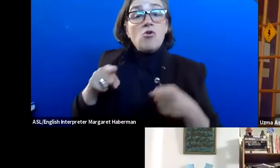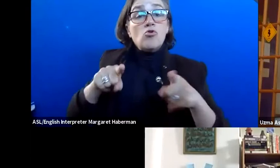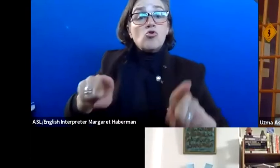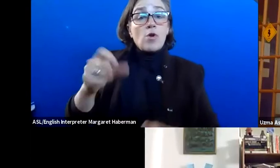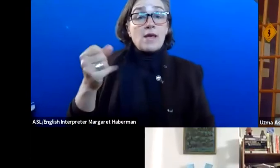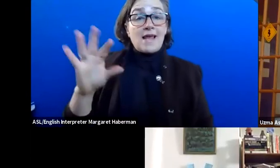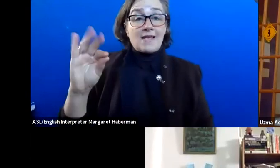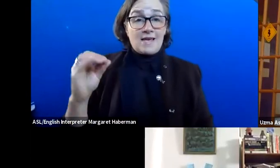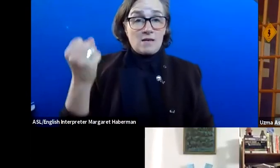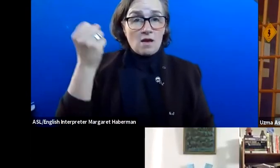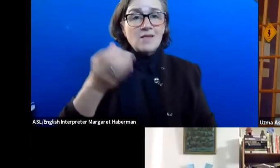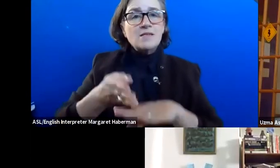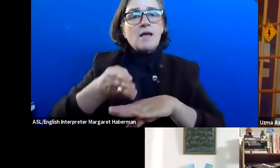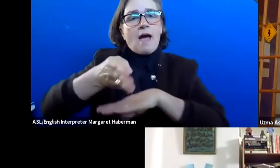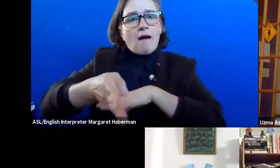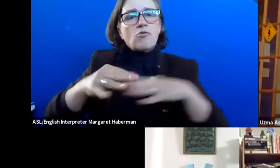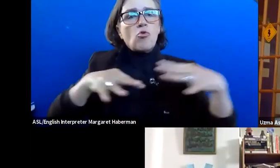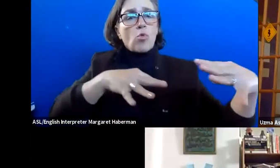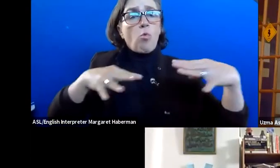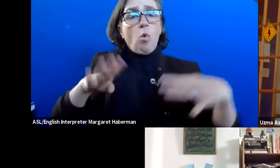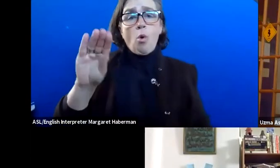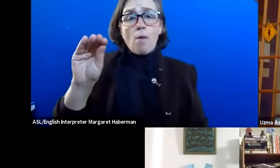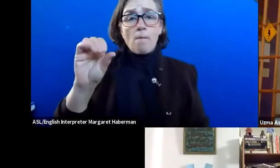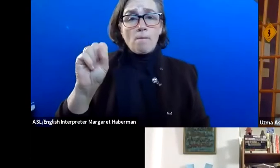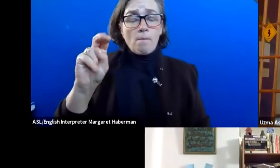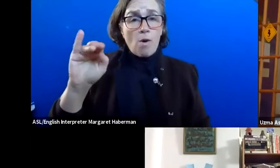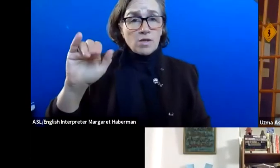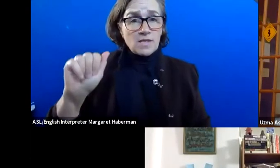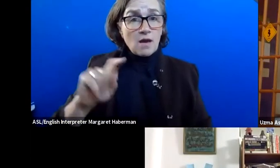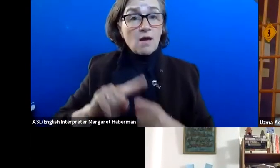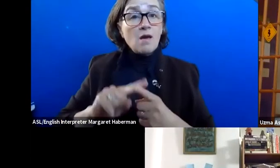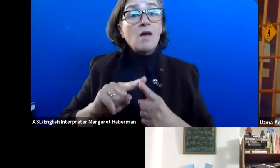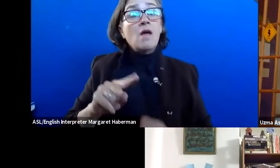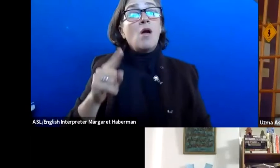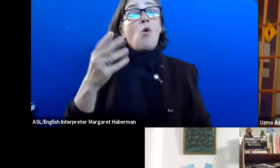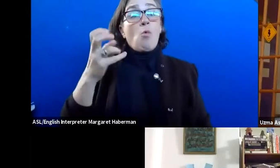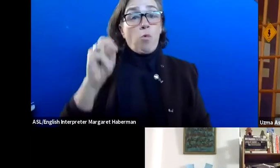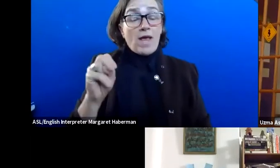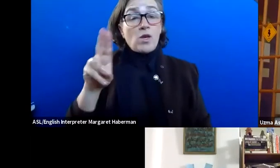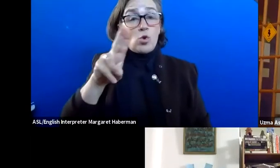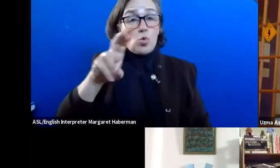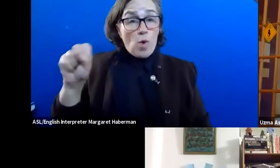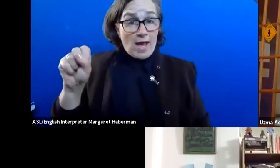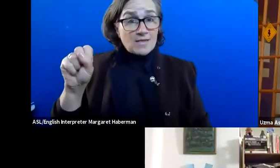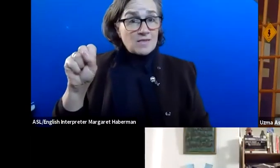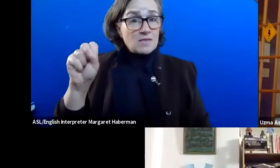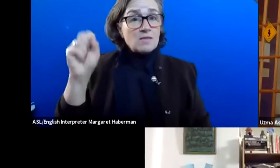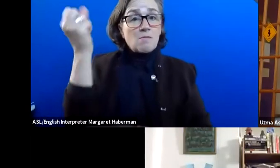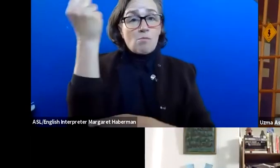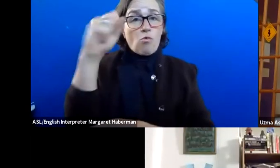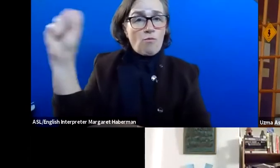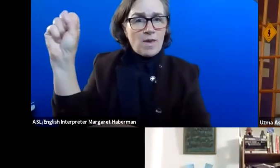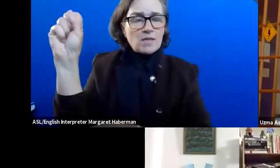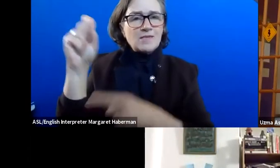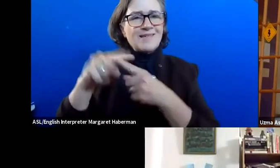1990s after the war in Bosnia, when white-dominated women's movements in the US were quiet about war